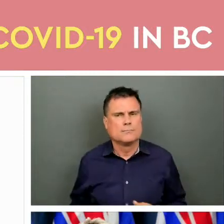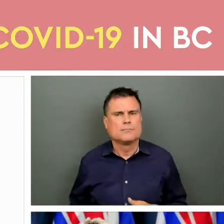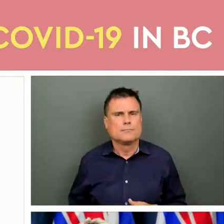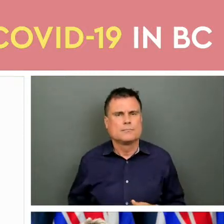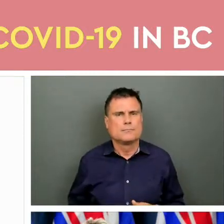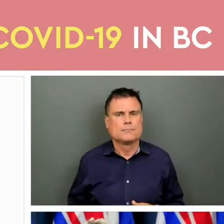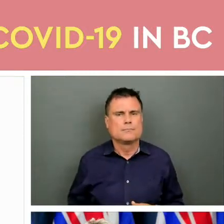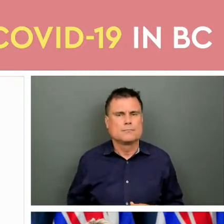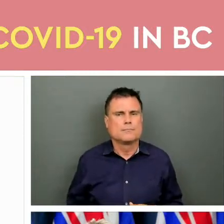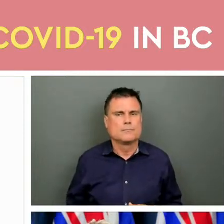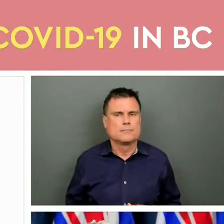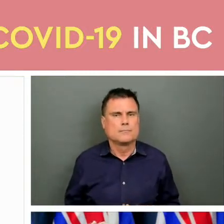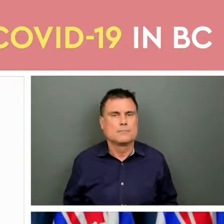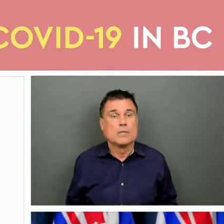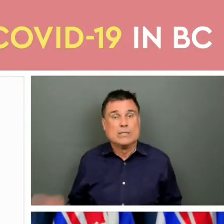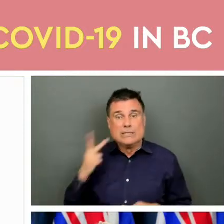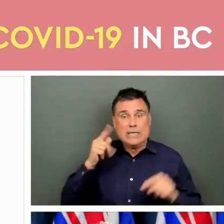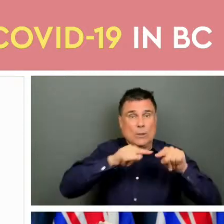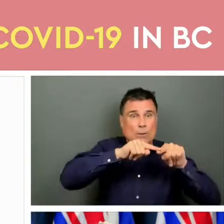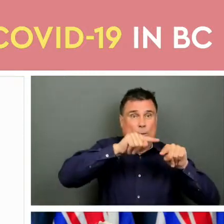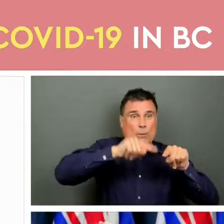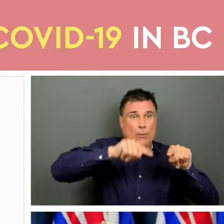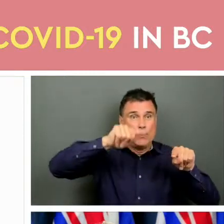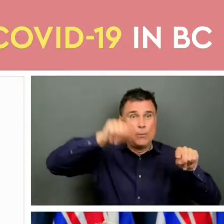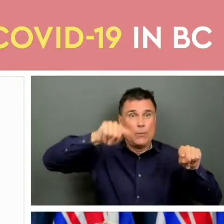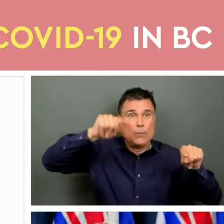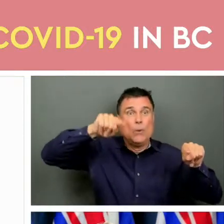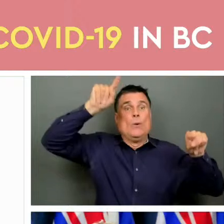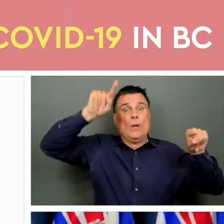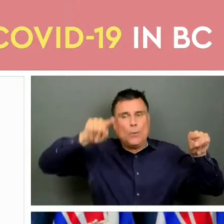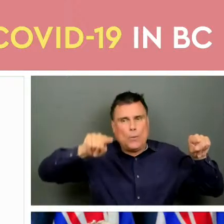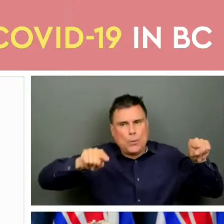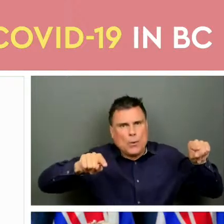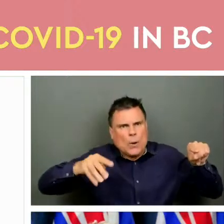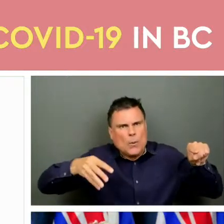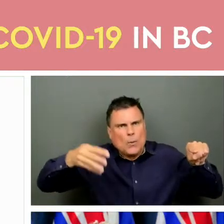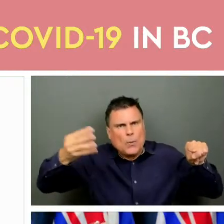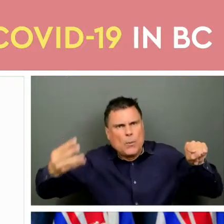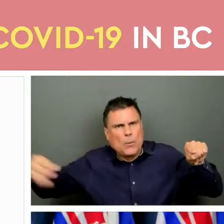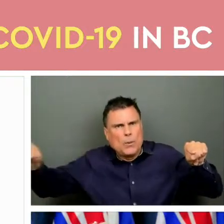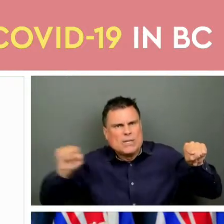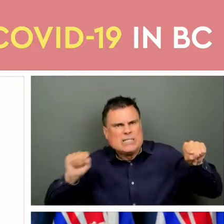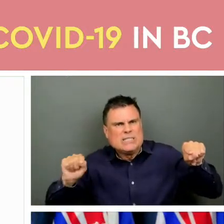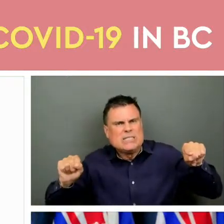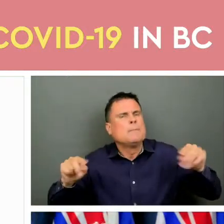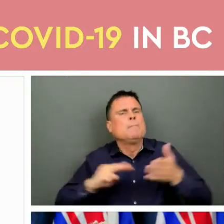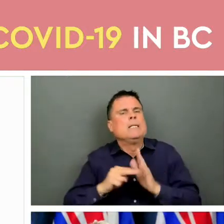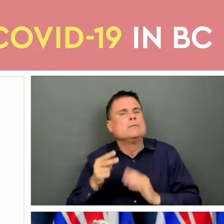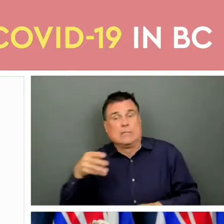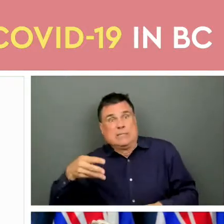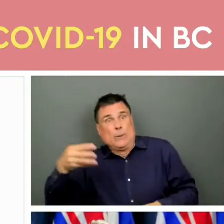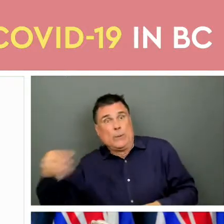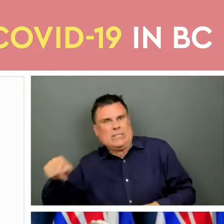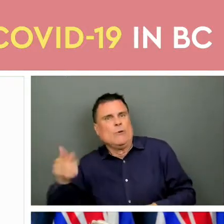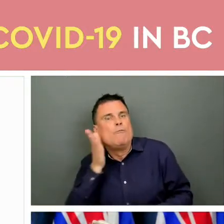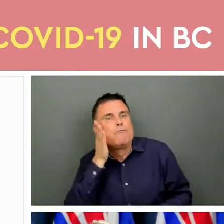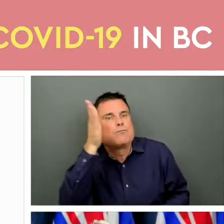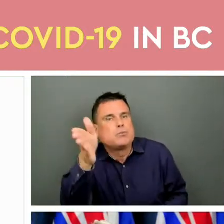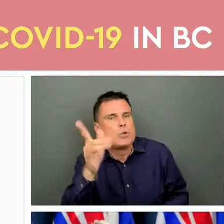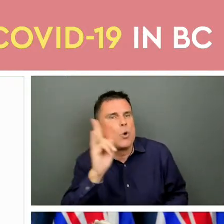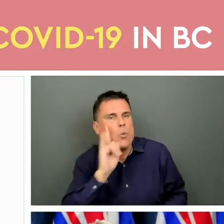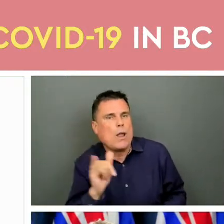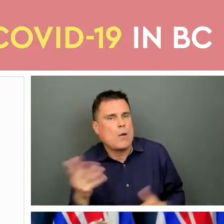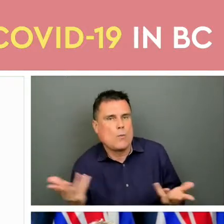with some trajectories of what can happen. Could be ahead for us, given what we're seeing in terms